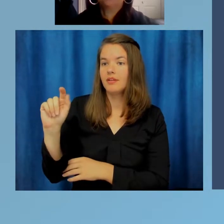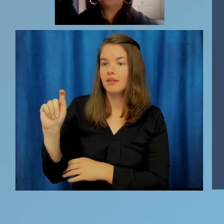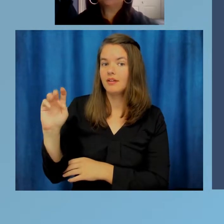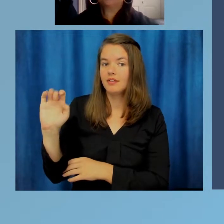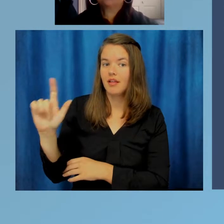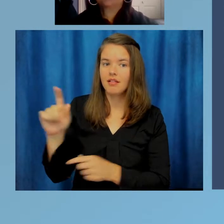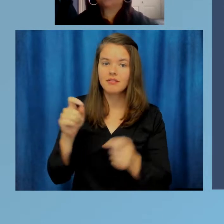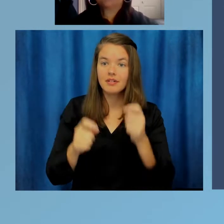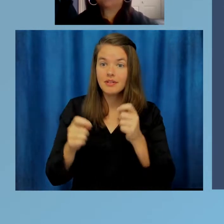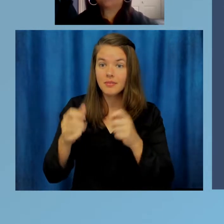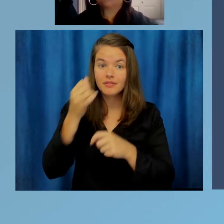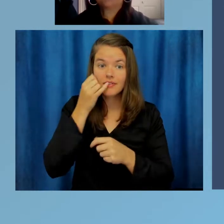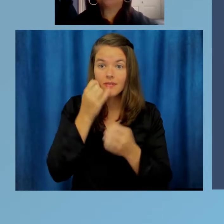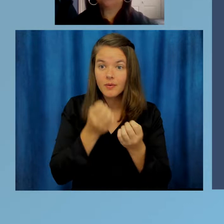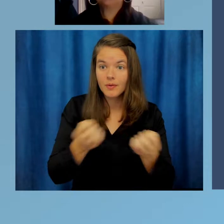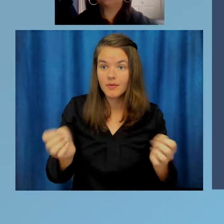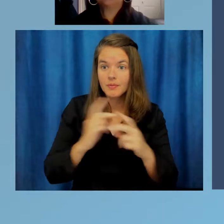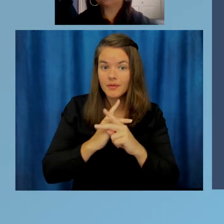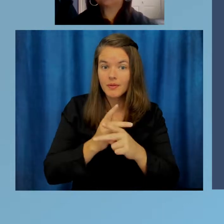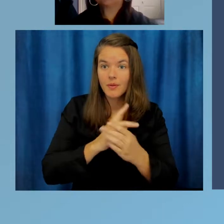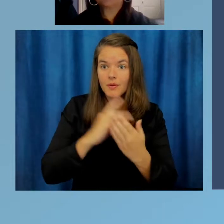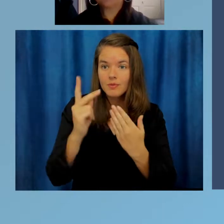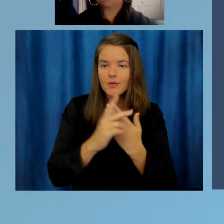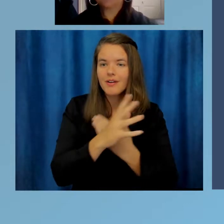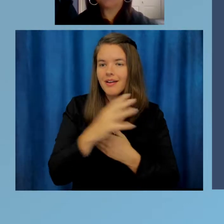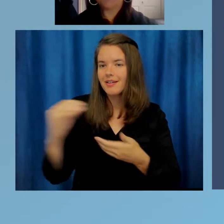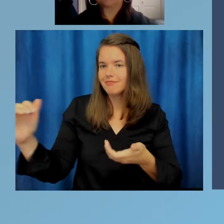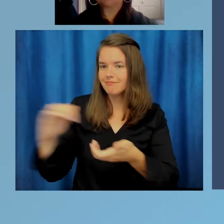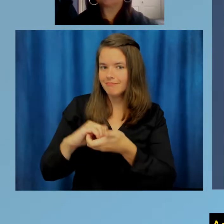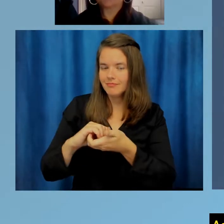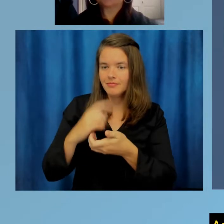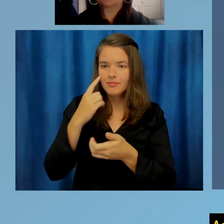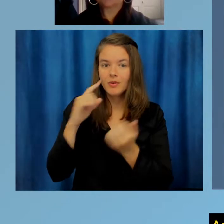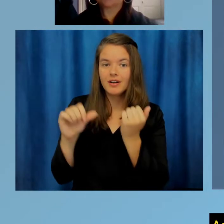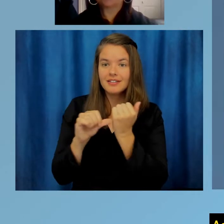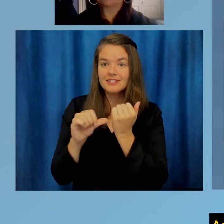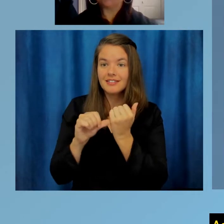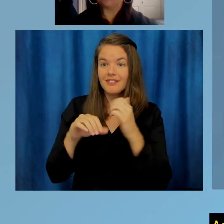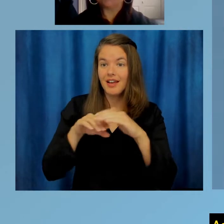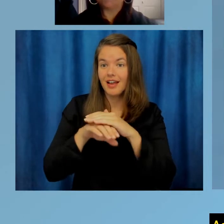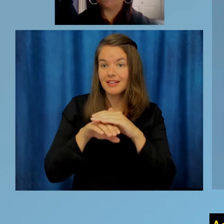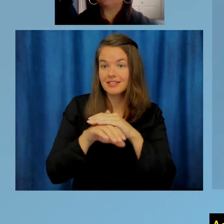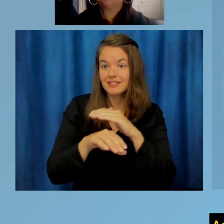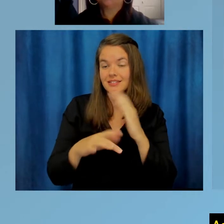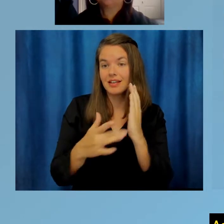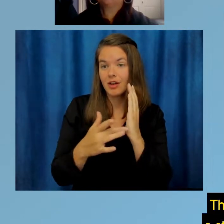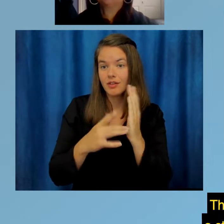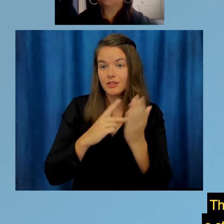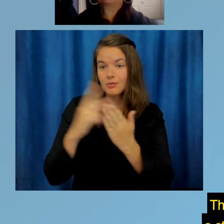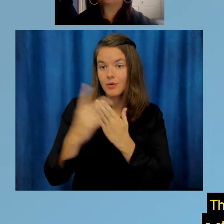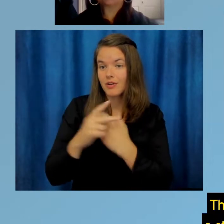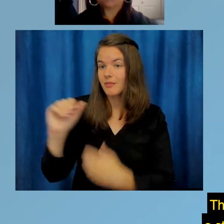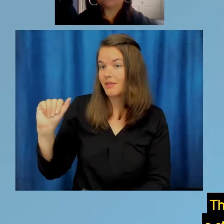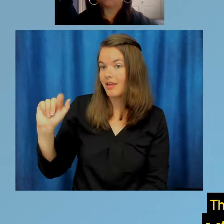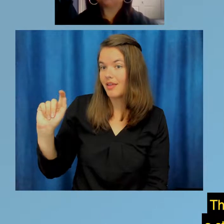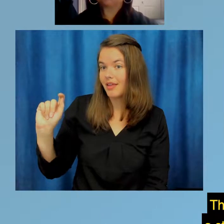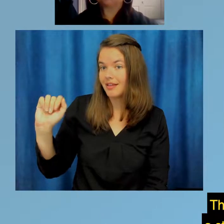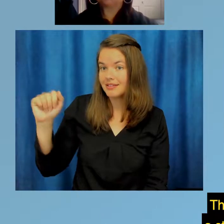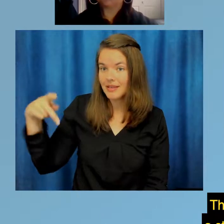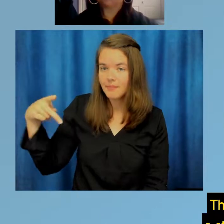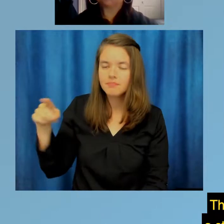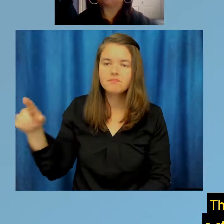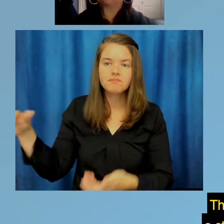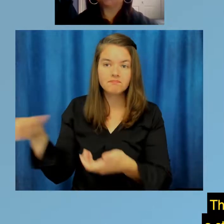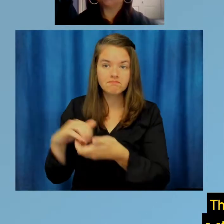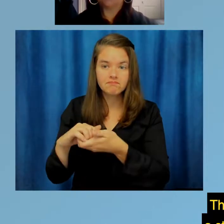And we're also a partner agency with the Assistive Technology Access Partnership called ATAP. This partnership